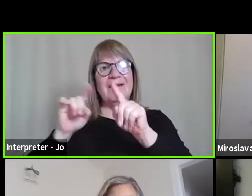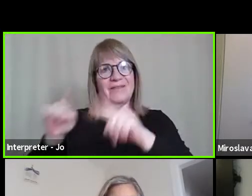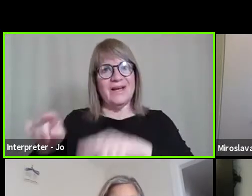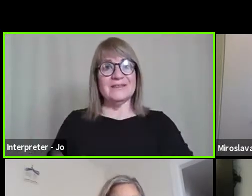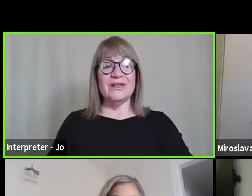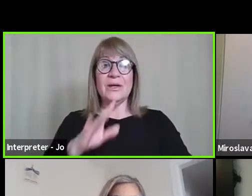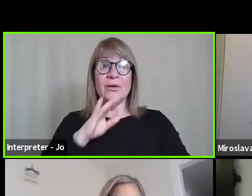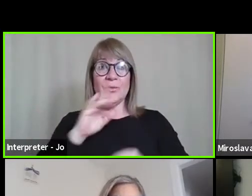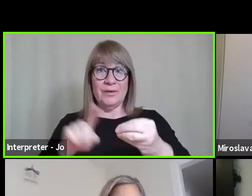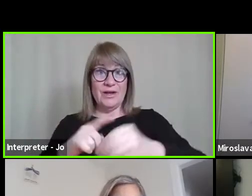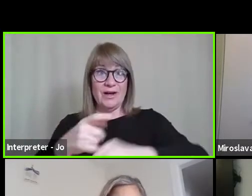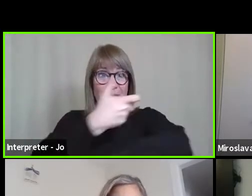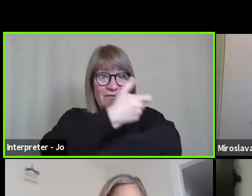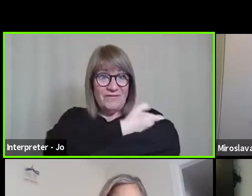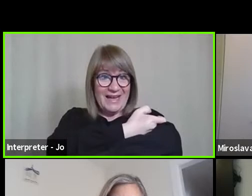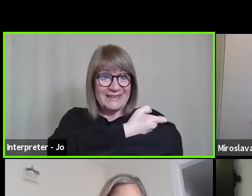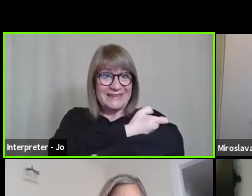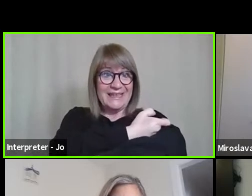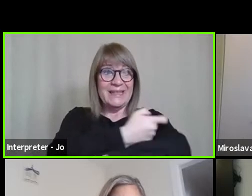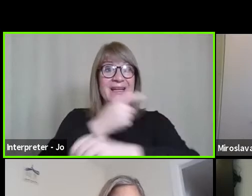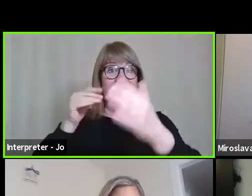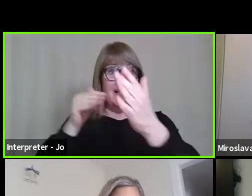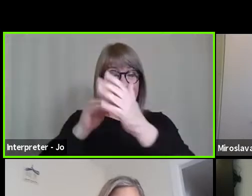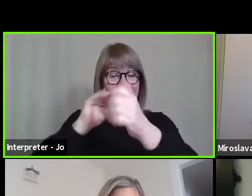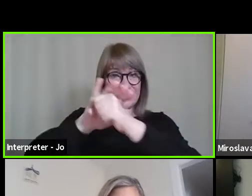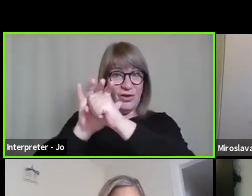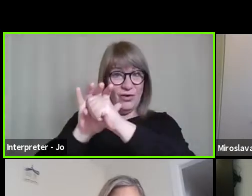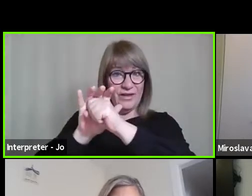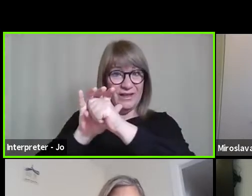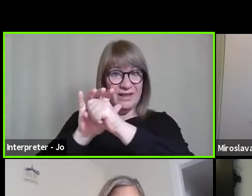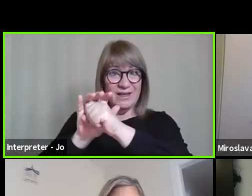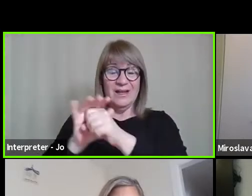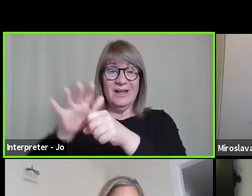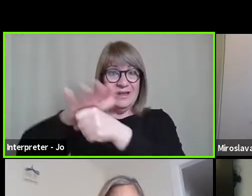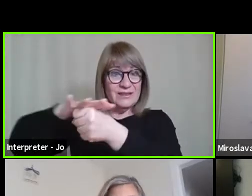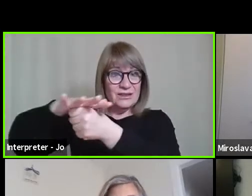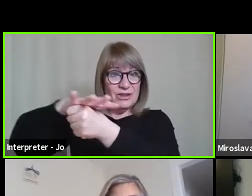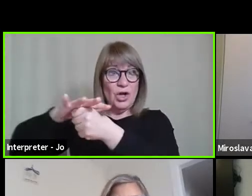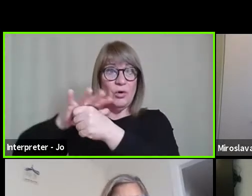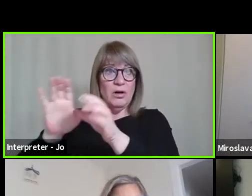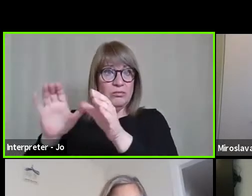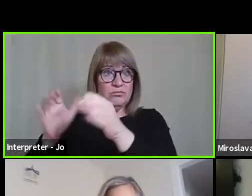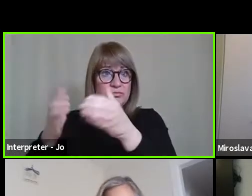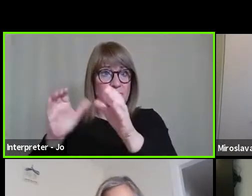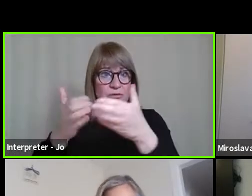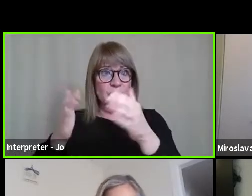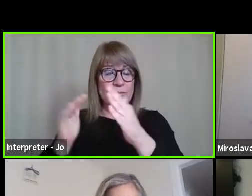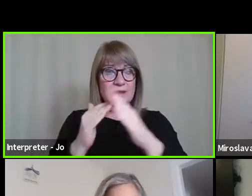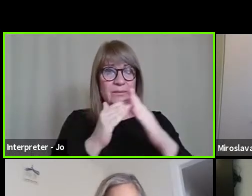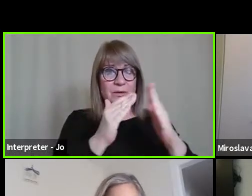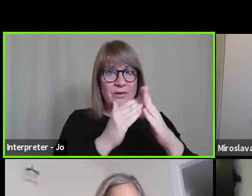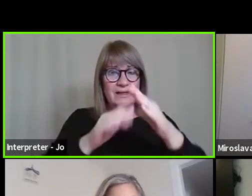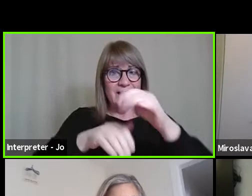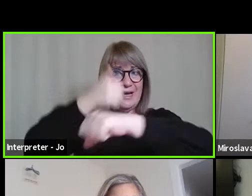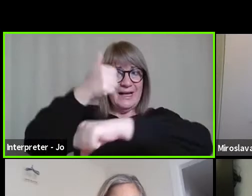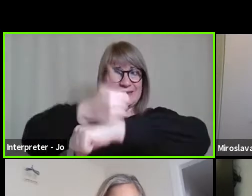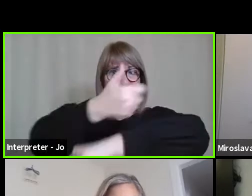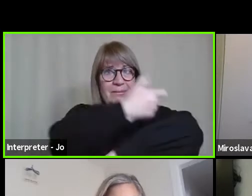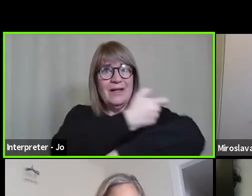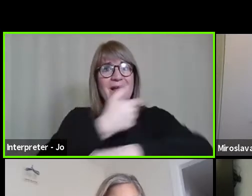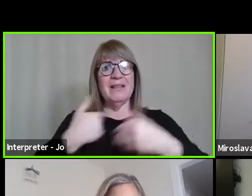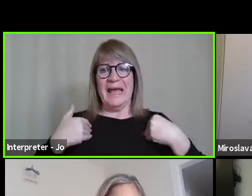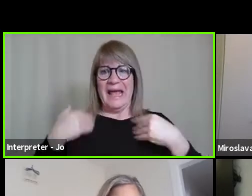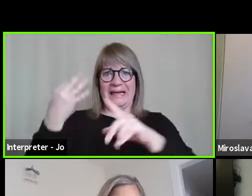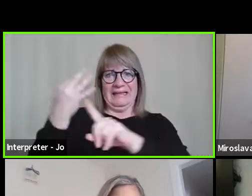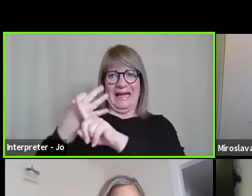interplay between um local entities that have been organizing efforts and they had kind of nine months to try to correct some of